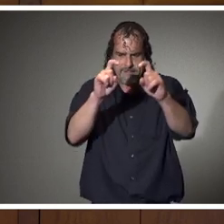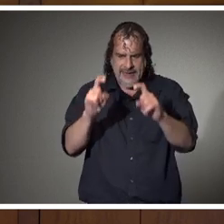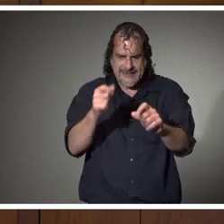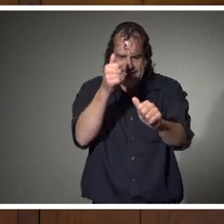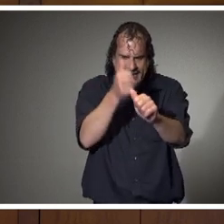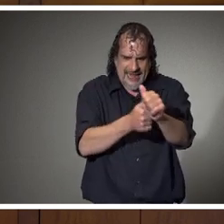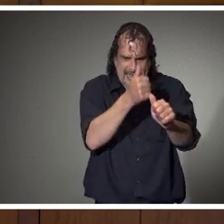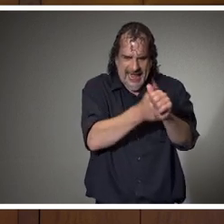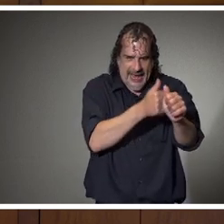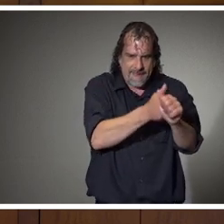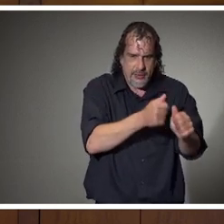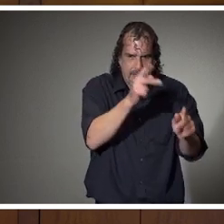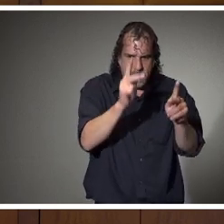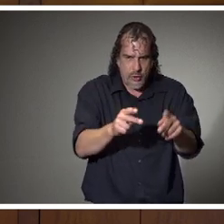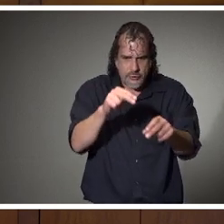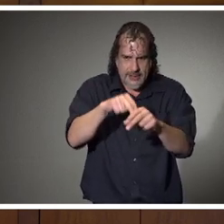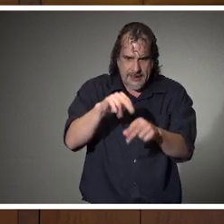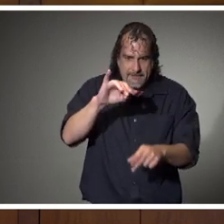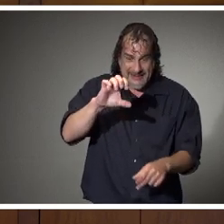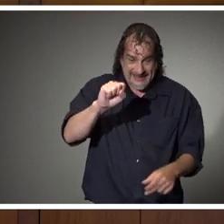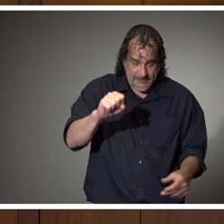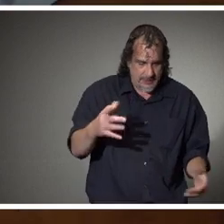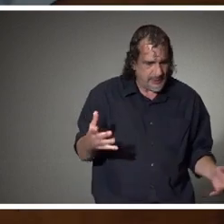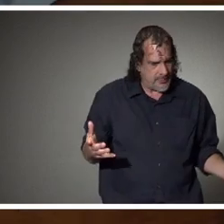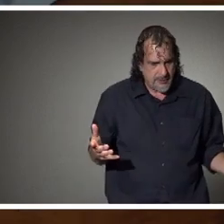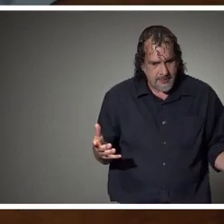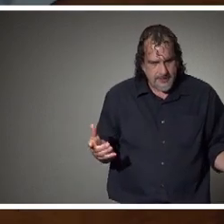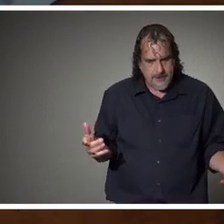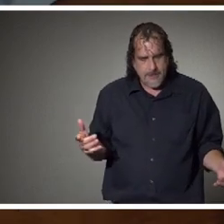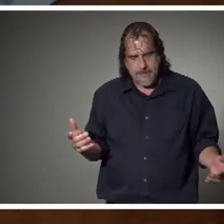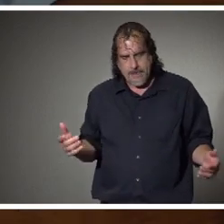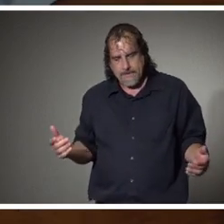single Mississippian. And what I have said,